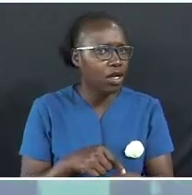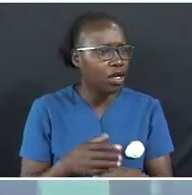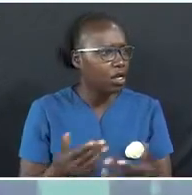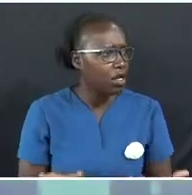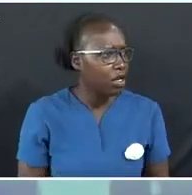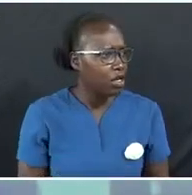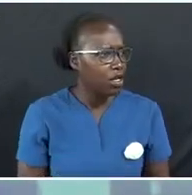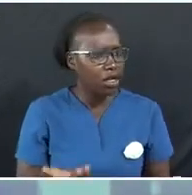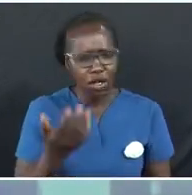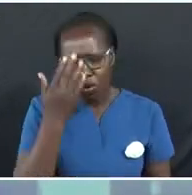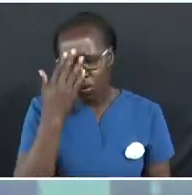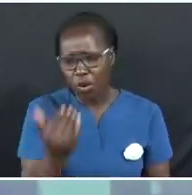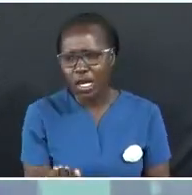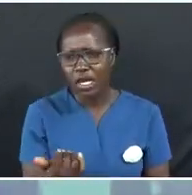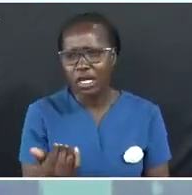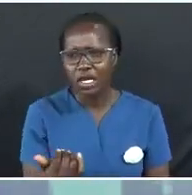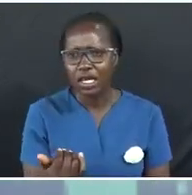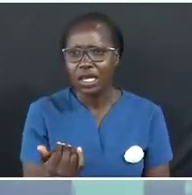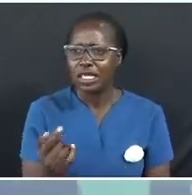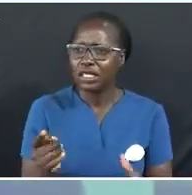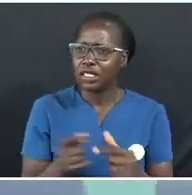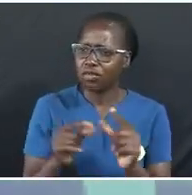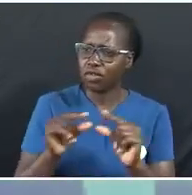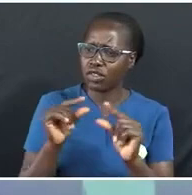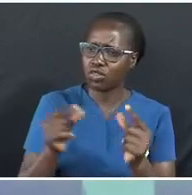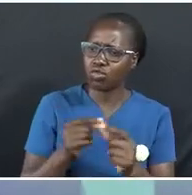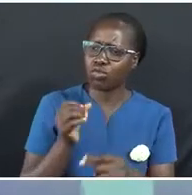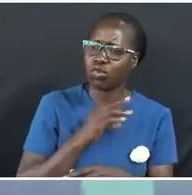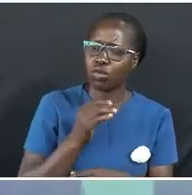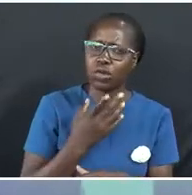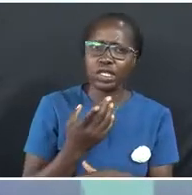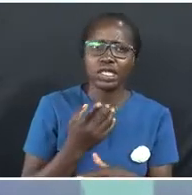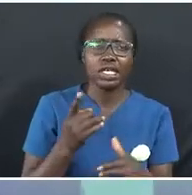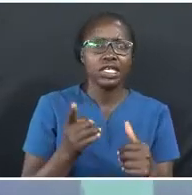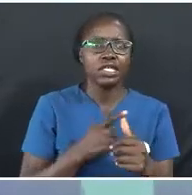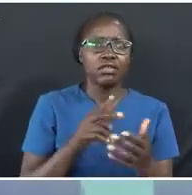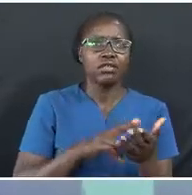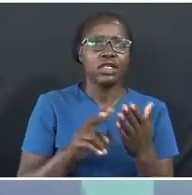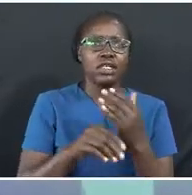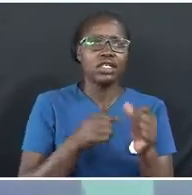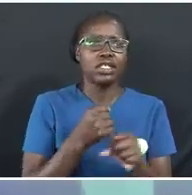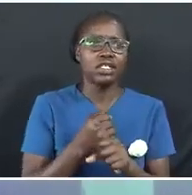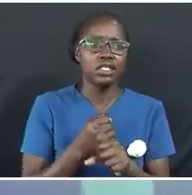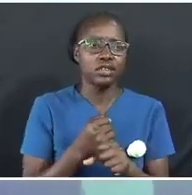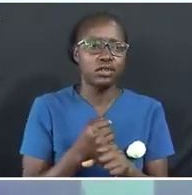Why was this fast chosen to be the first of this year in our theme?